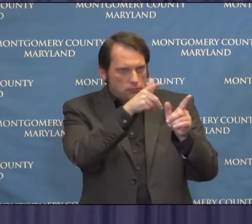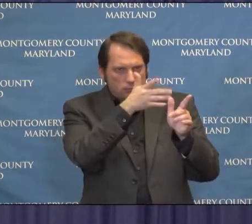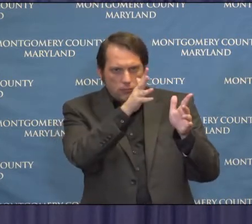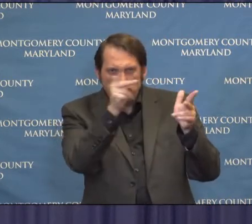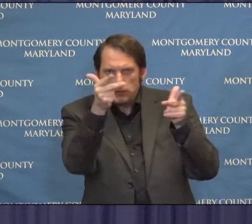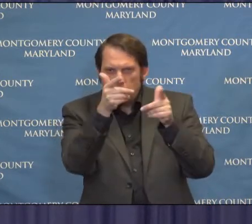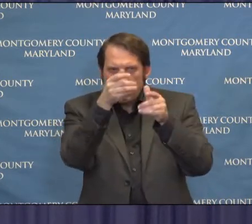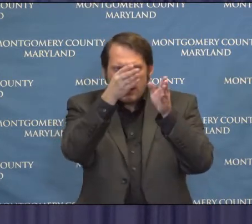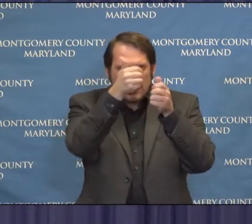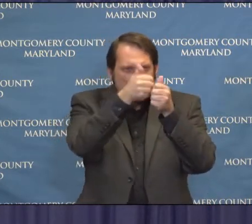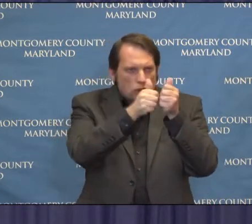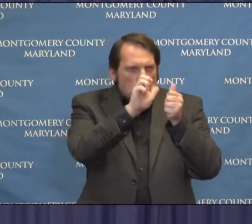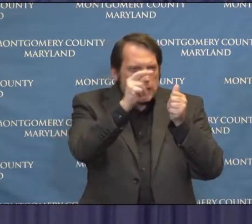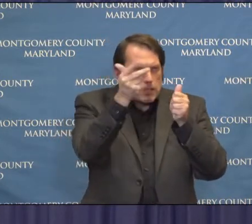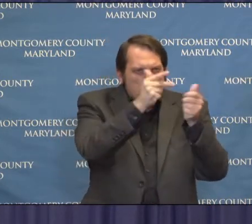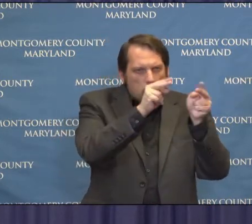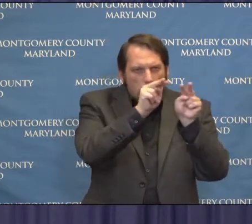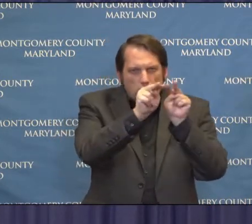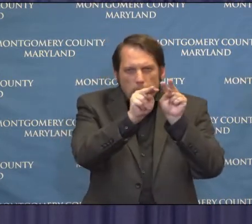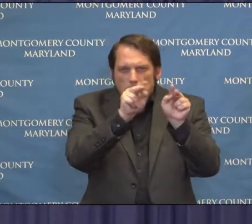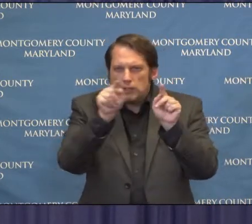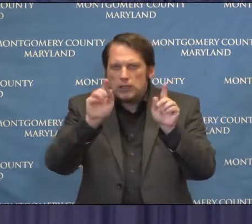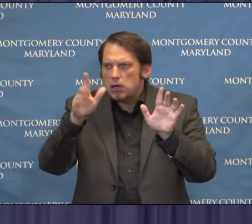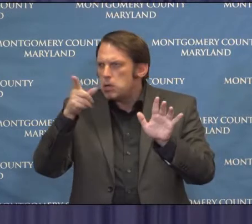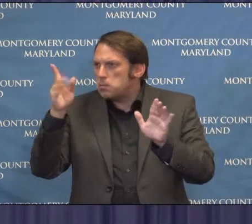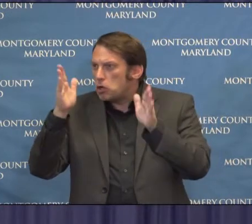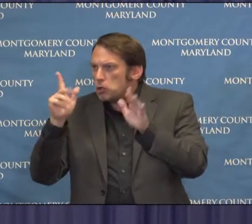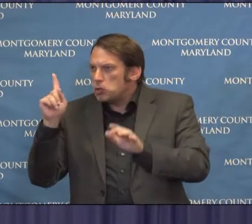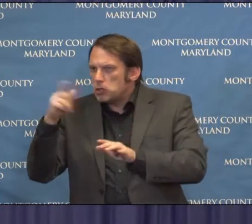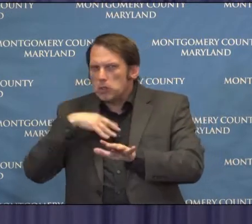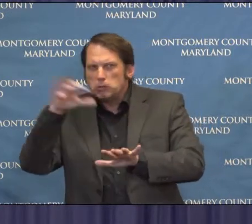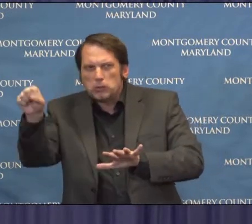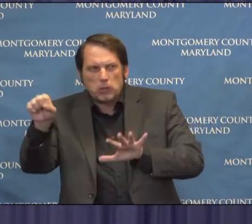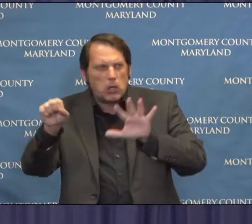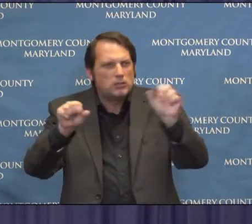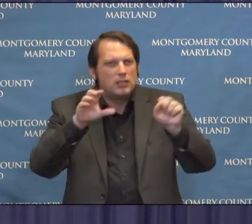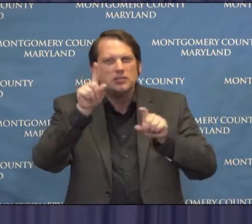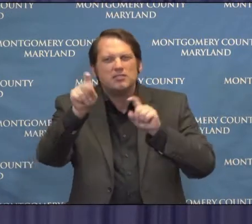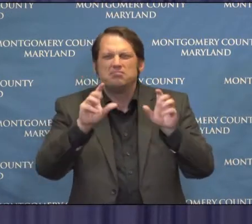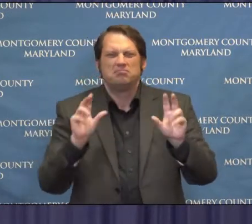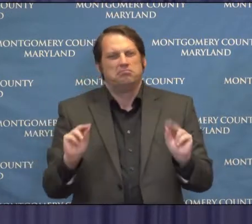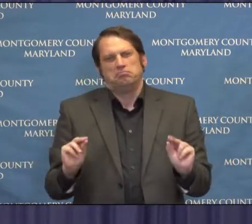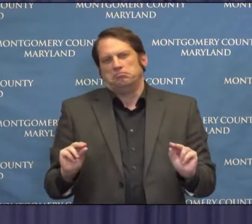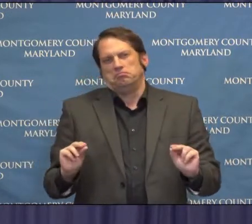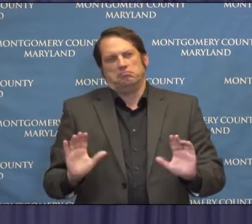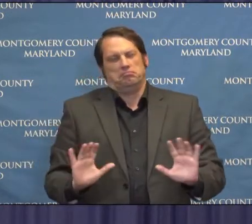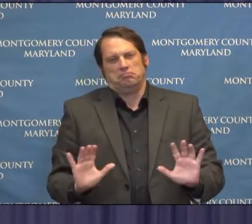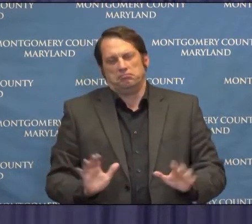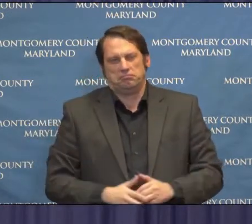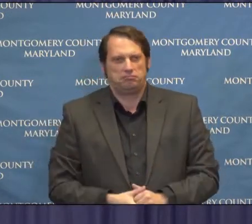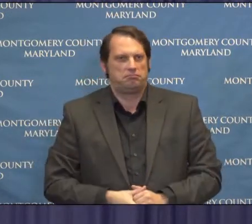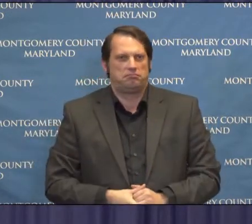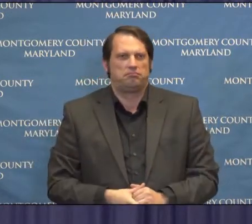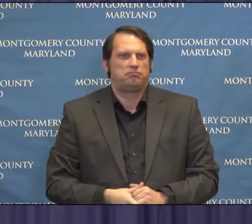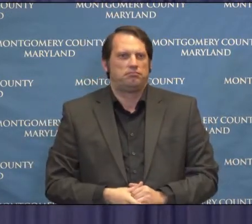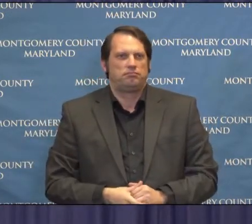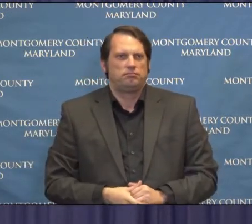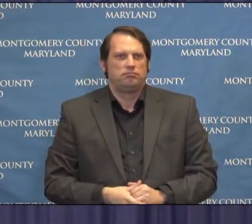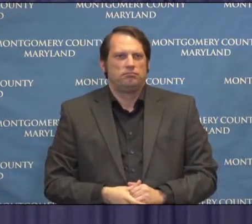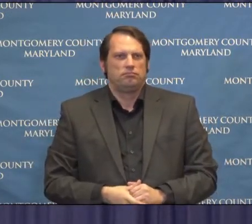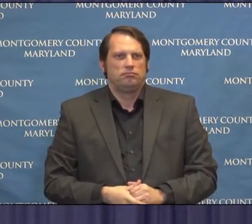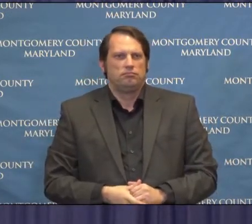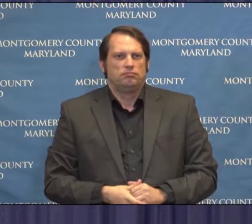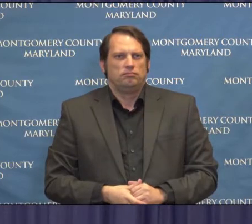walking randomly, asking them where they are going. If you do by any